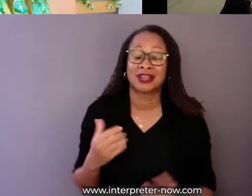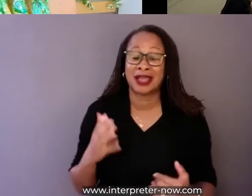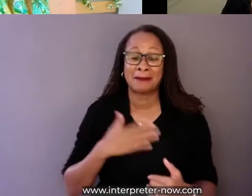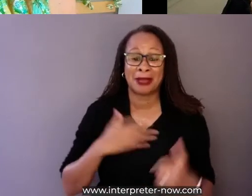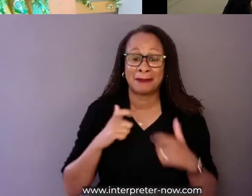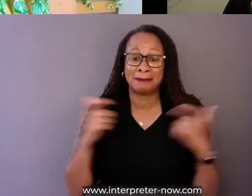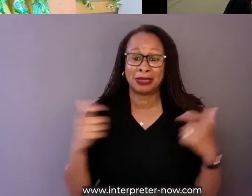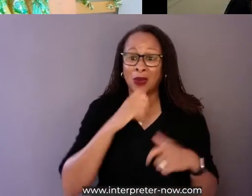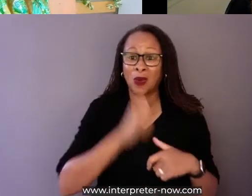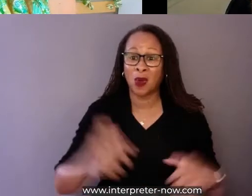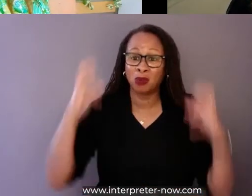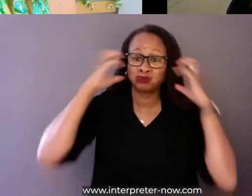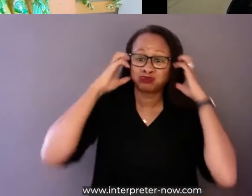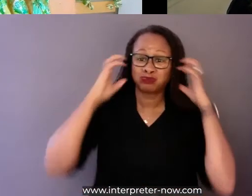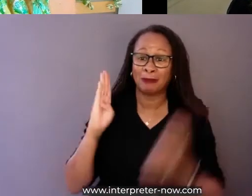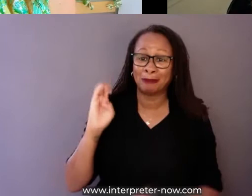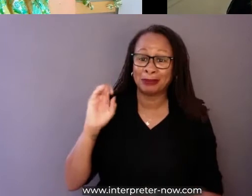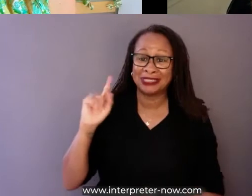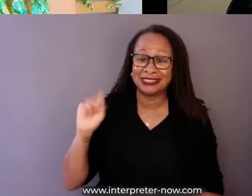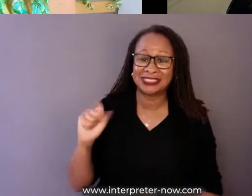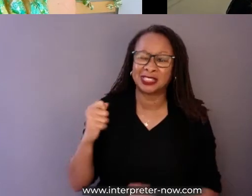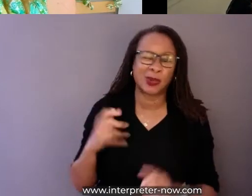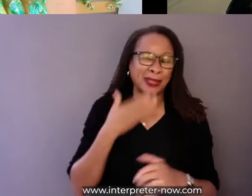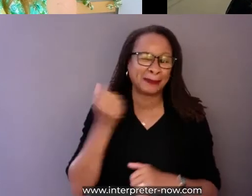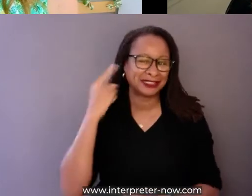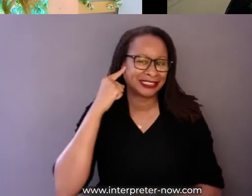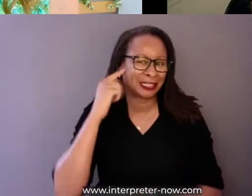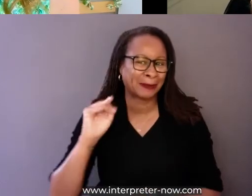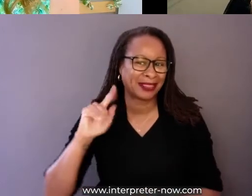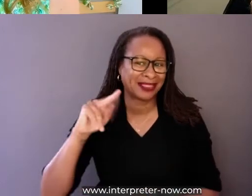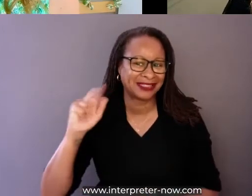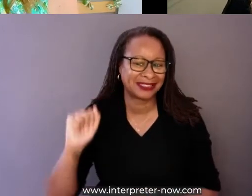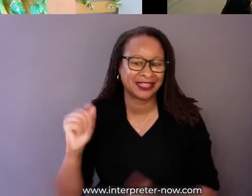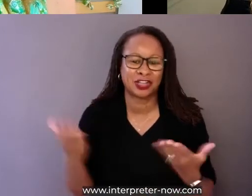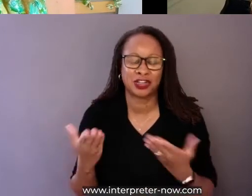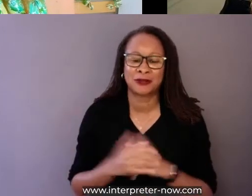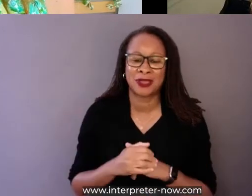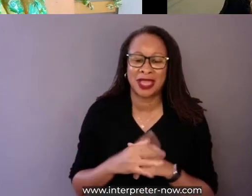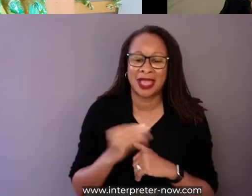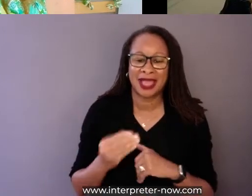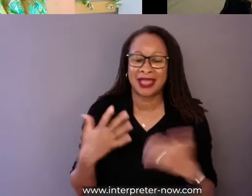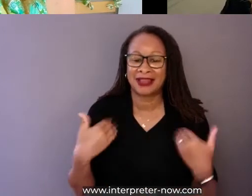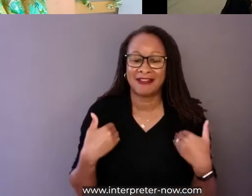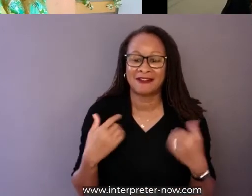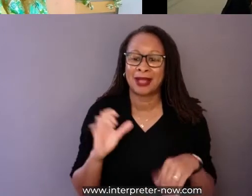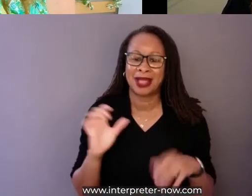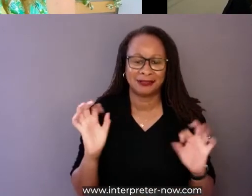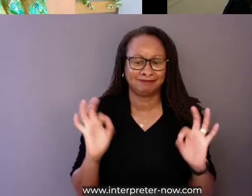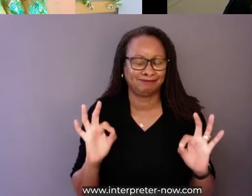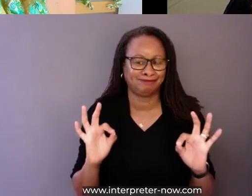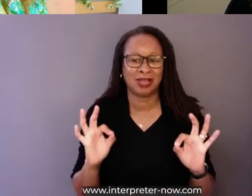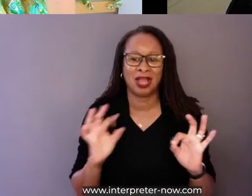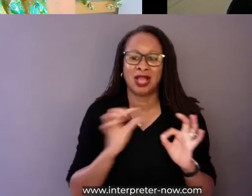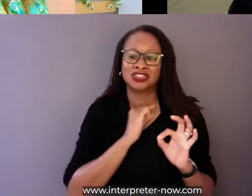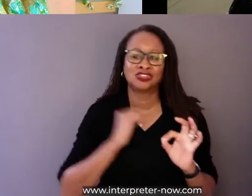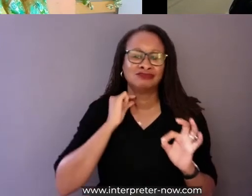big old Beats headphones so that I can best hear Melinda here. And I'm wearing my signature gold